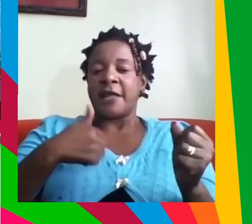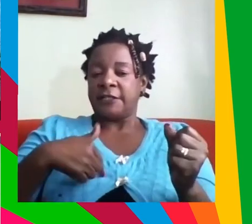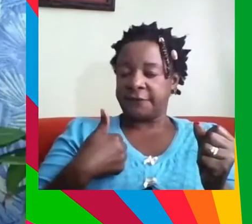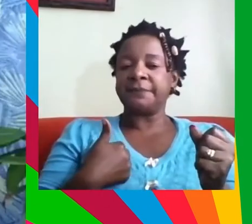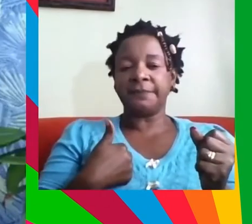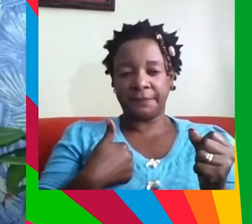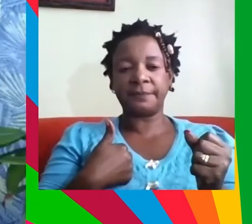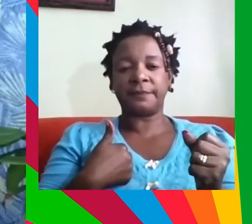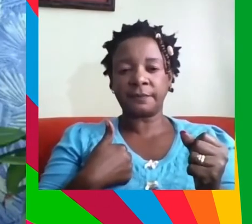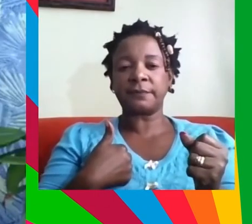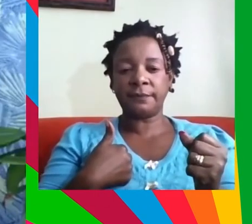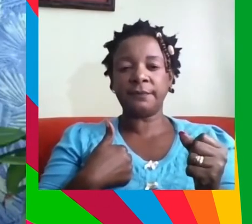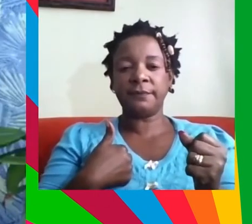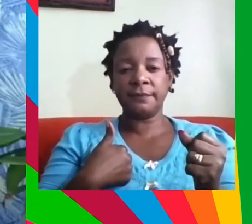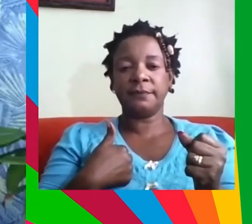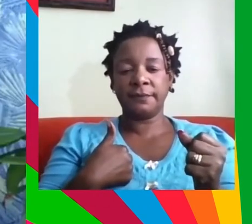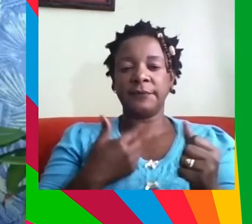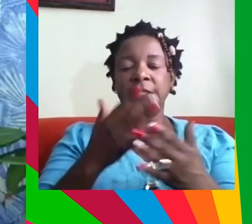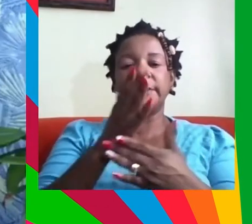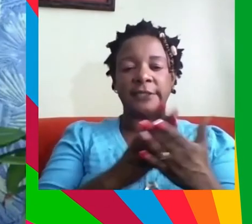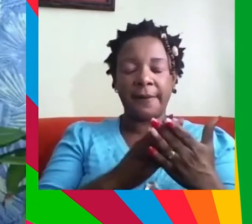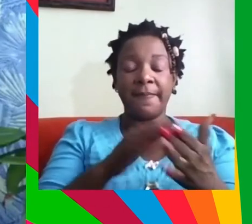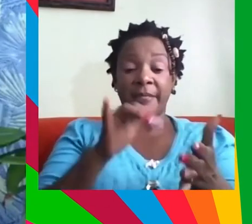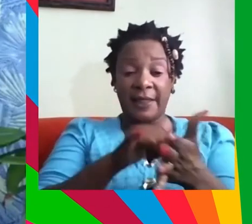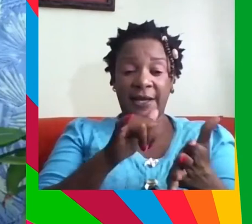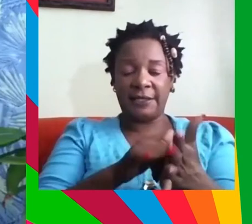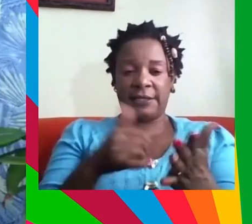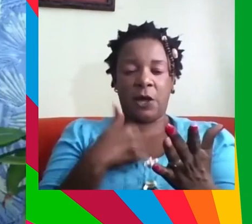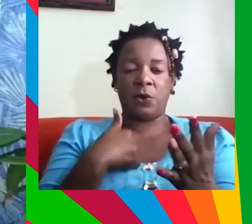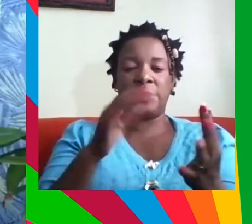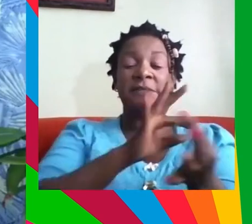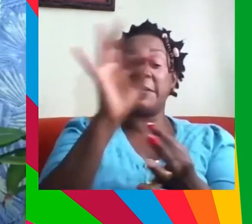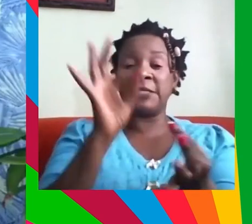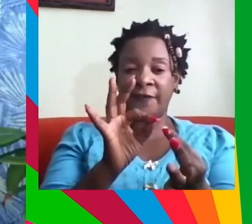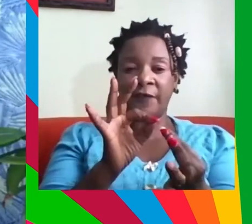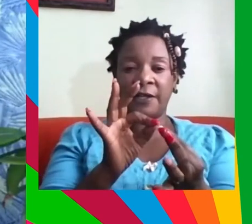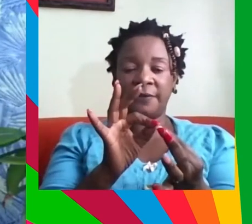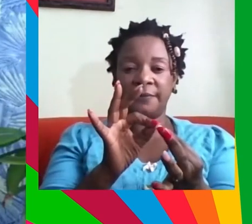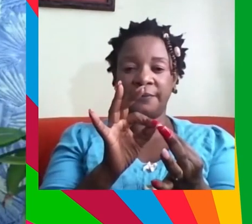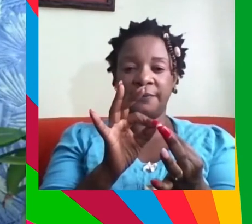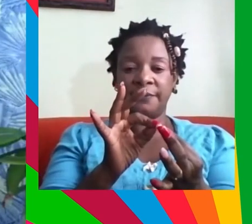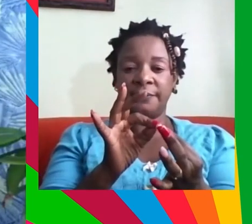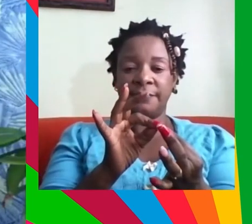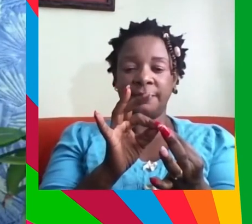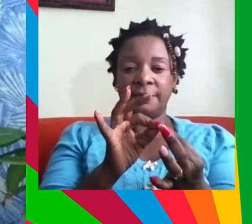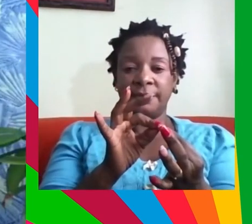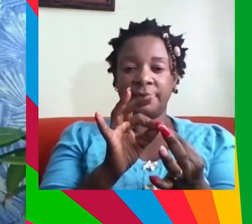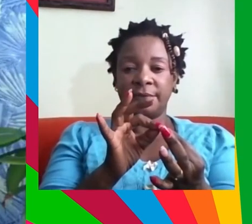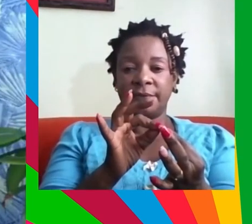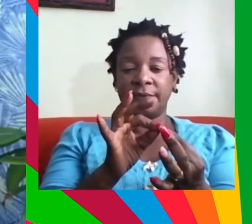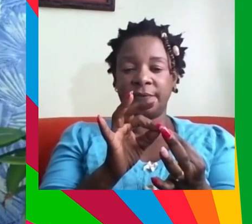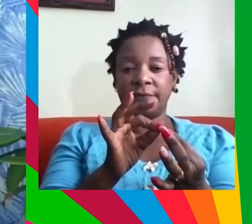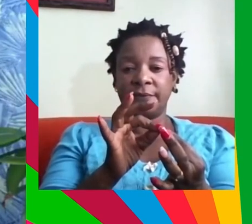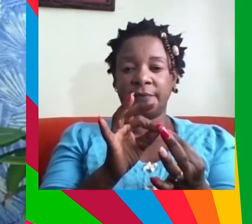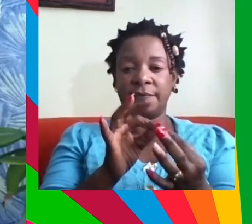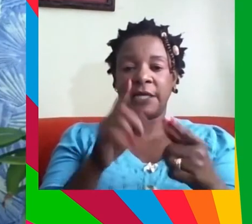in to a certain genre that maybe I wasn't particularly, I didn't feel particularly that I